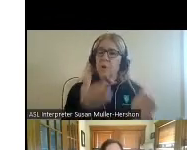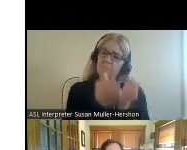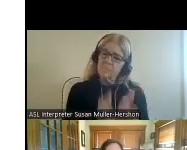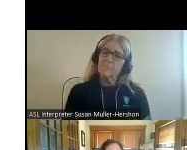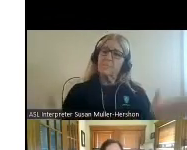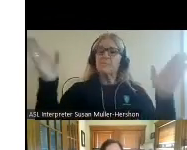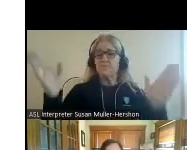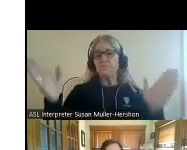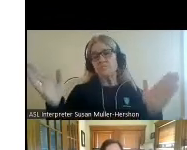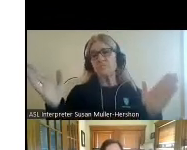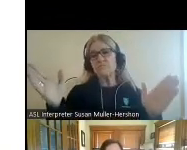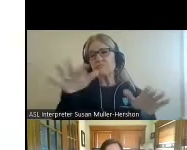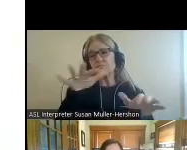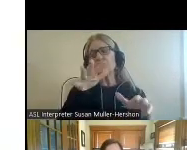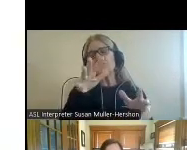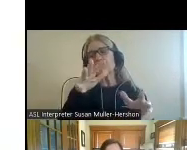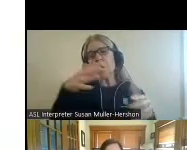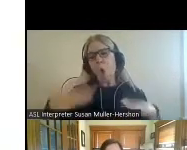already discussed sort of the